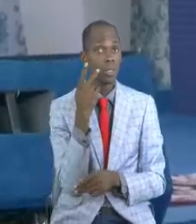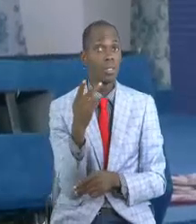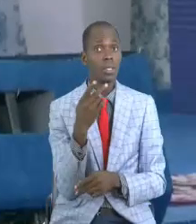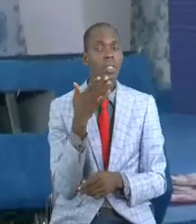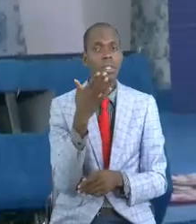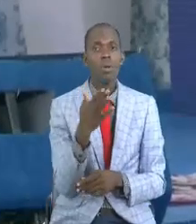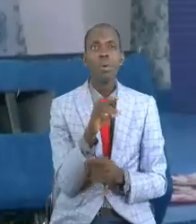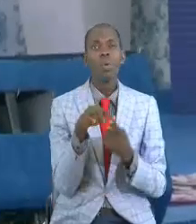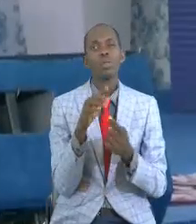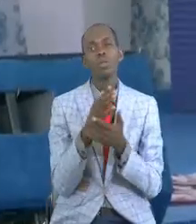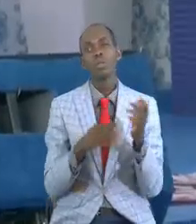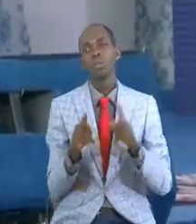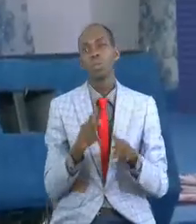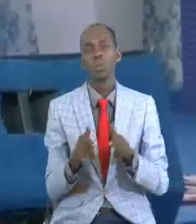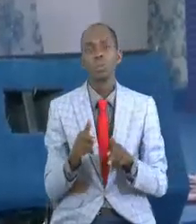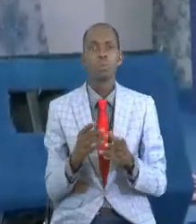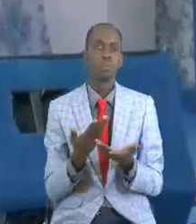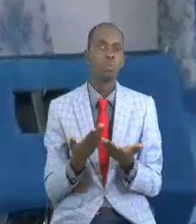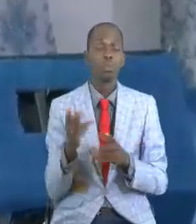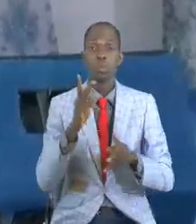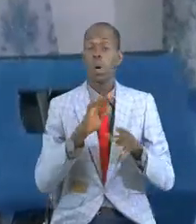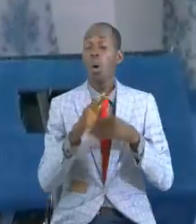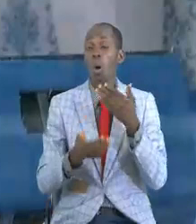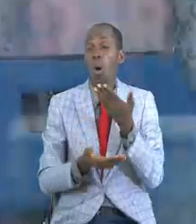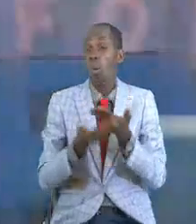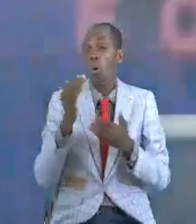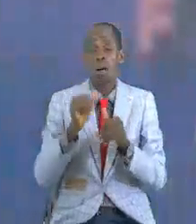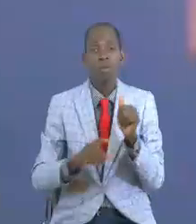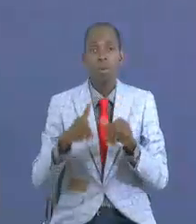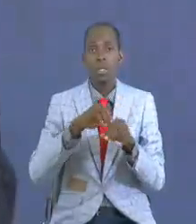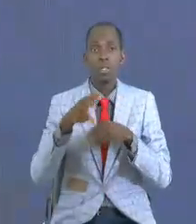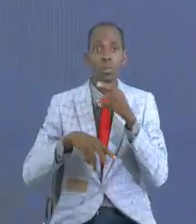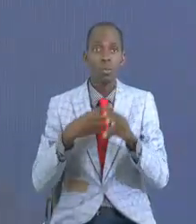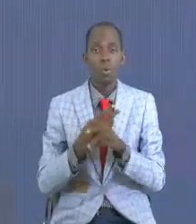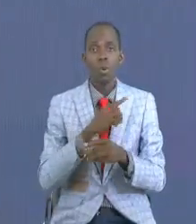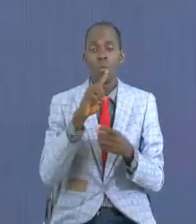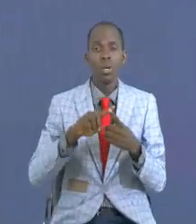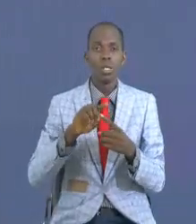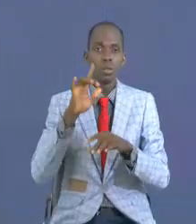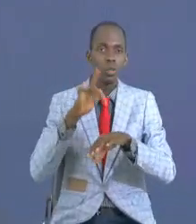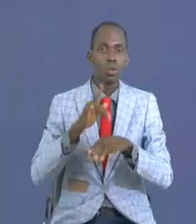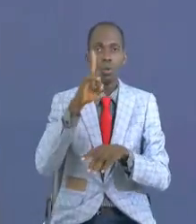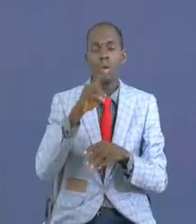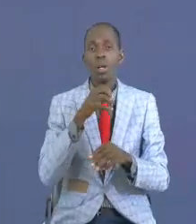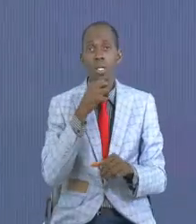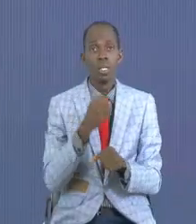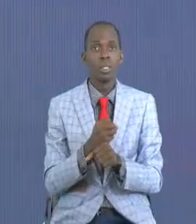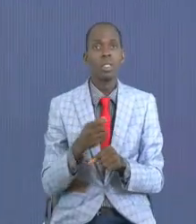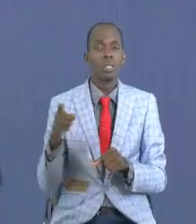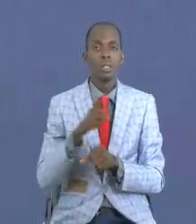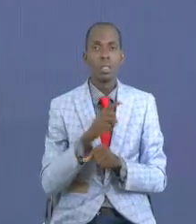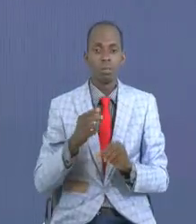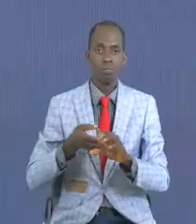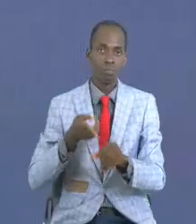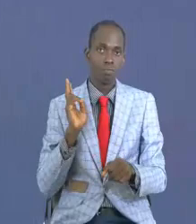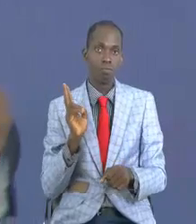people, probably all the people of the world, when they get to a particular age, they retire, they give over what